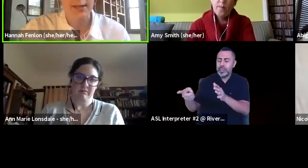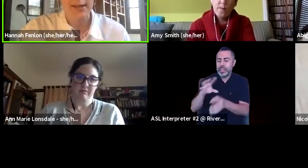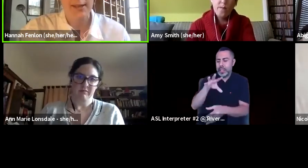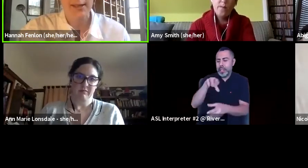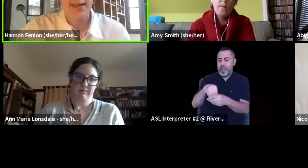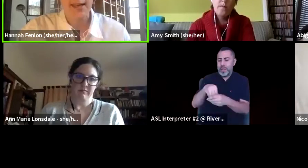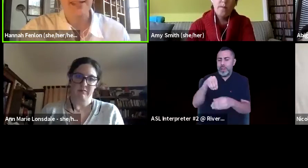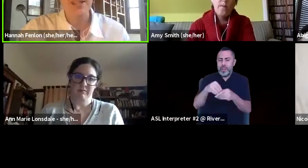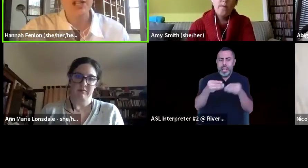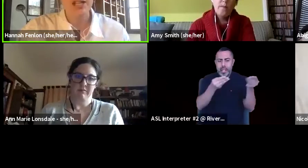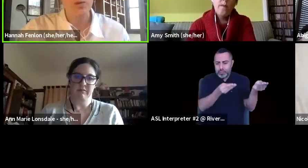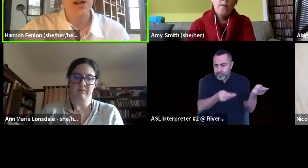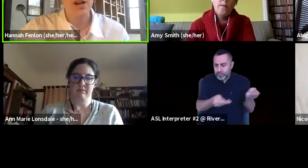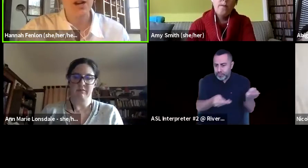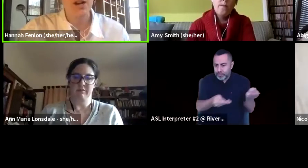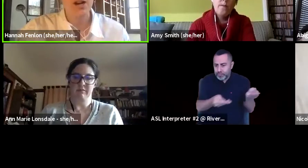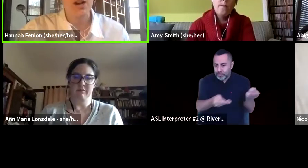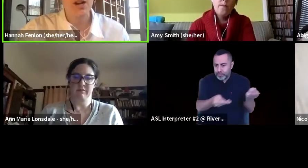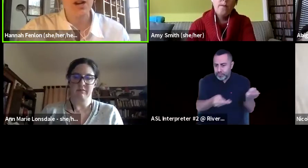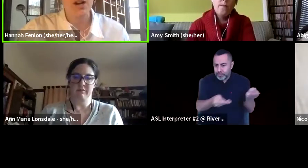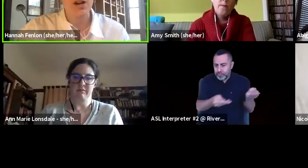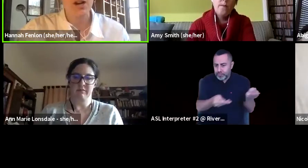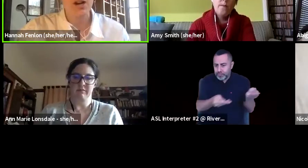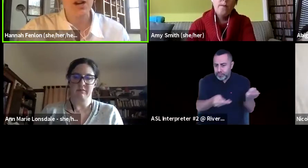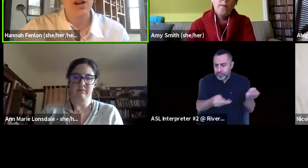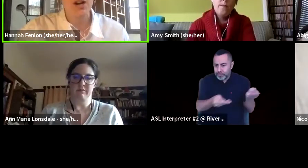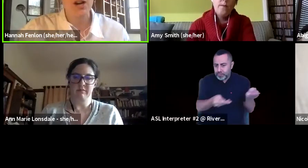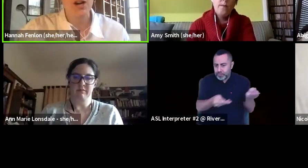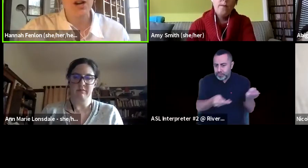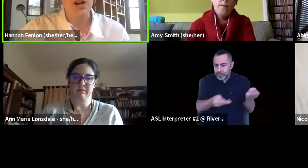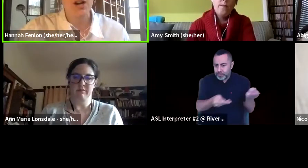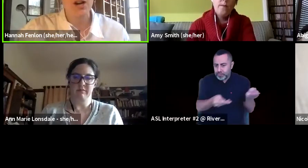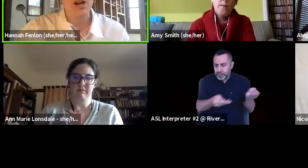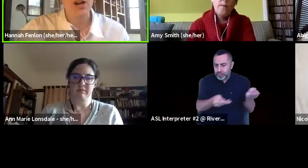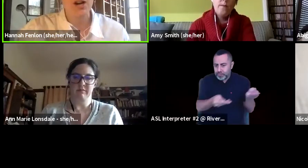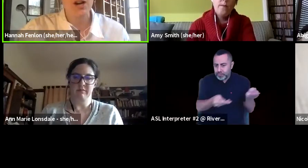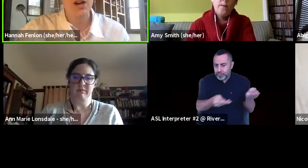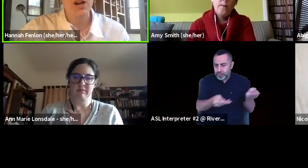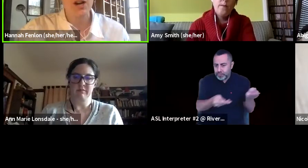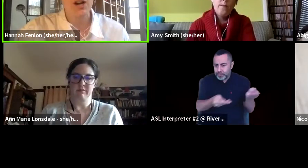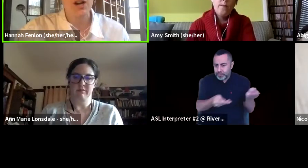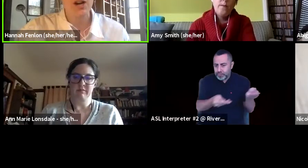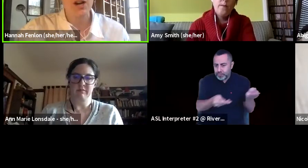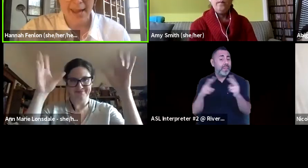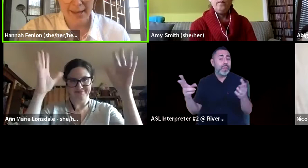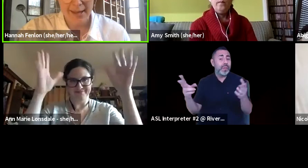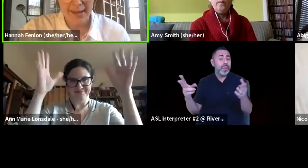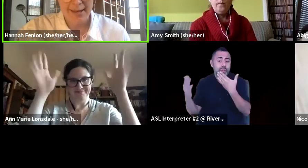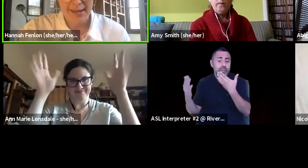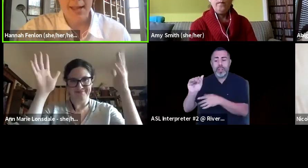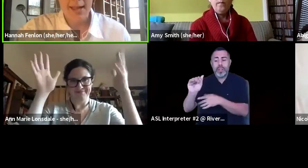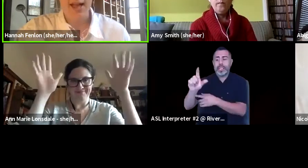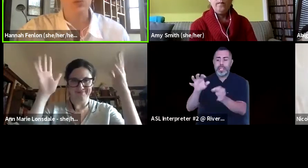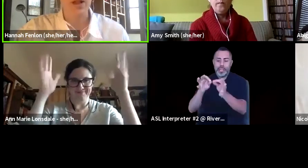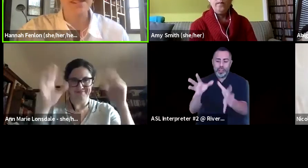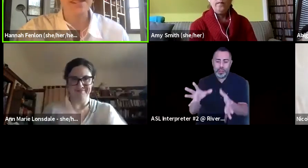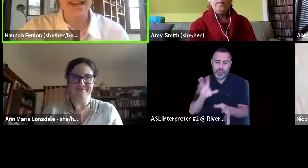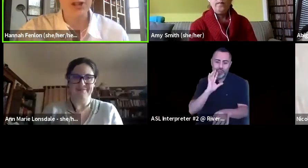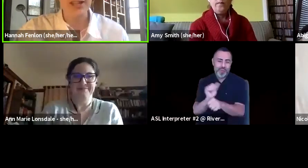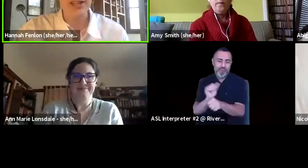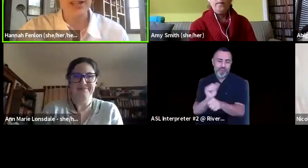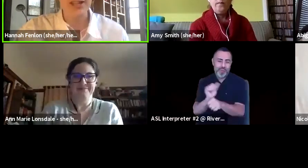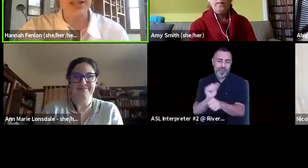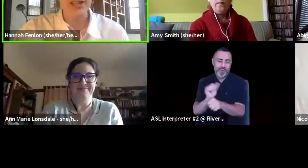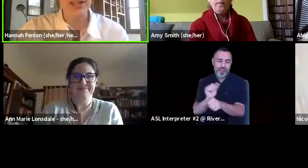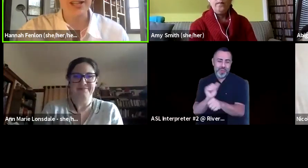community. And additionally, we are so grateful to the ASL interpreters who are collaborating with us today, as well as the